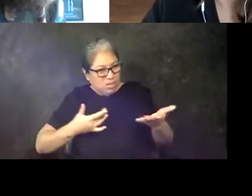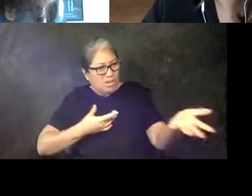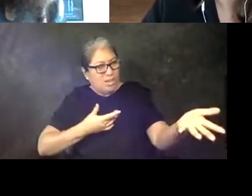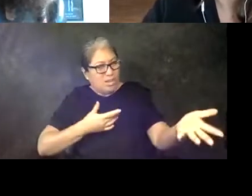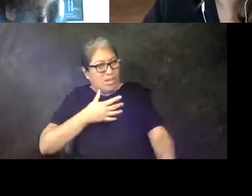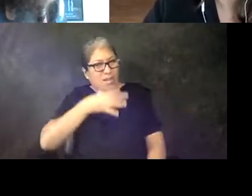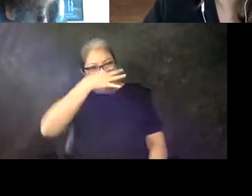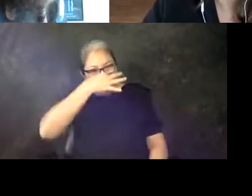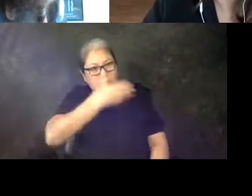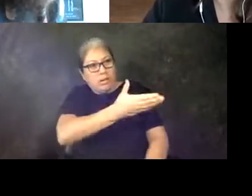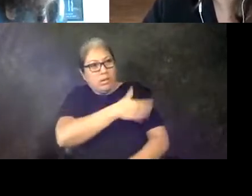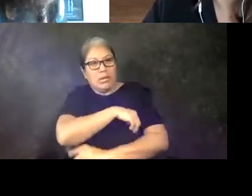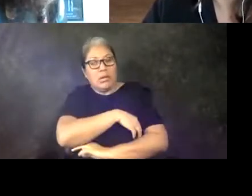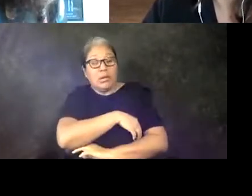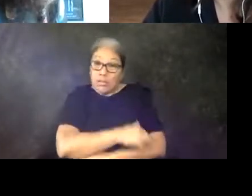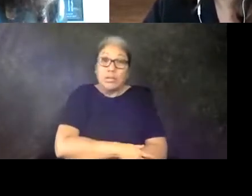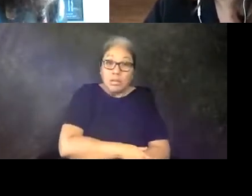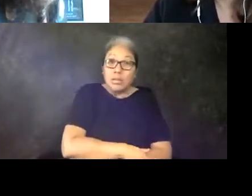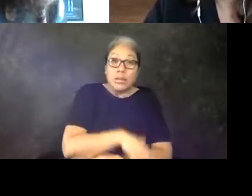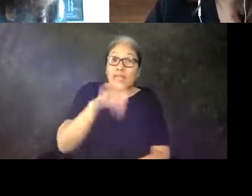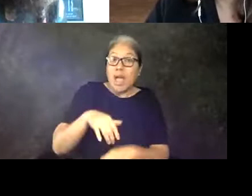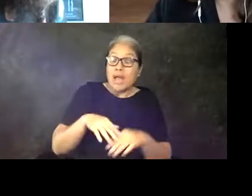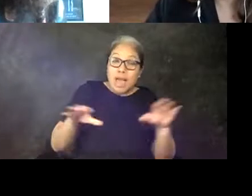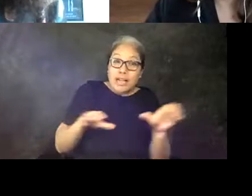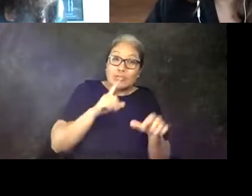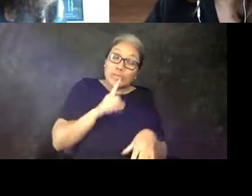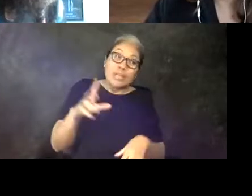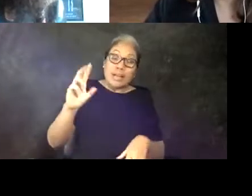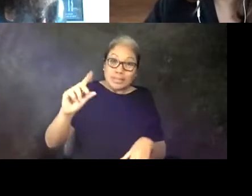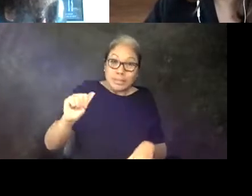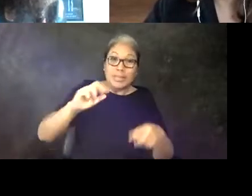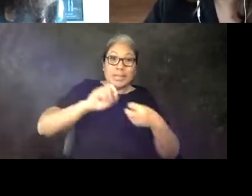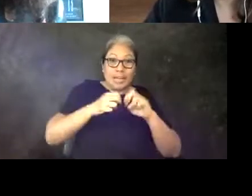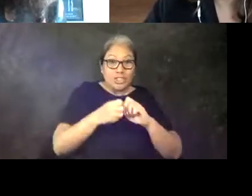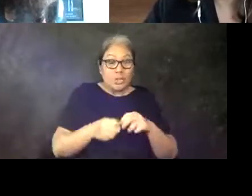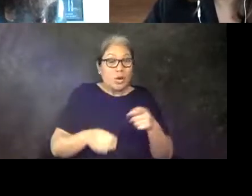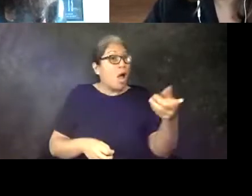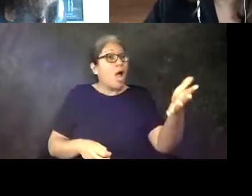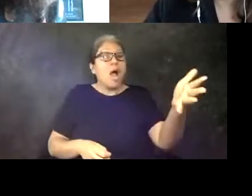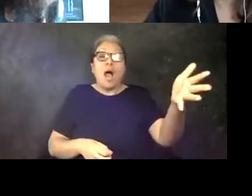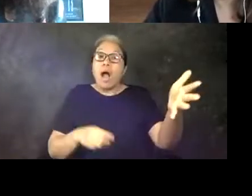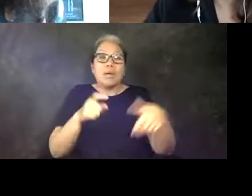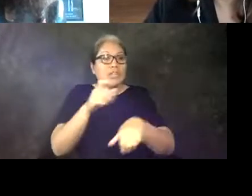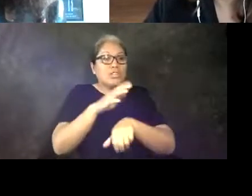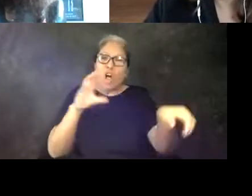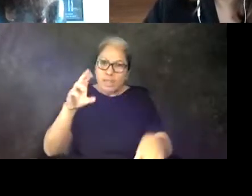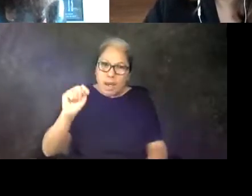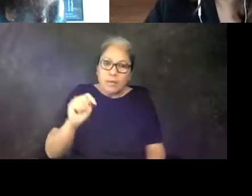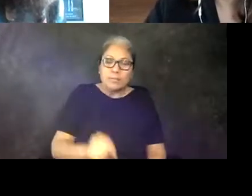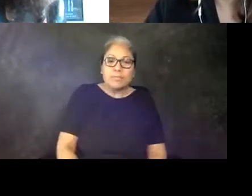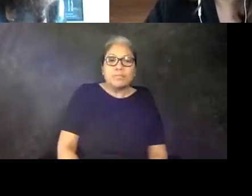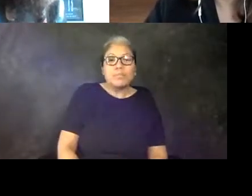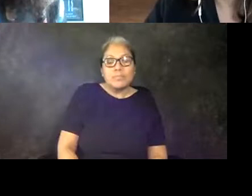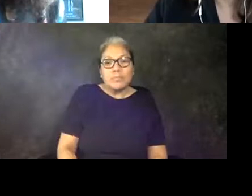that this actually really is a disability issue, needs to be called out. I think COVID has